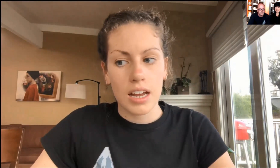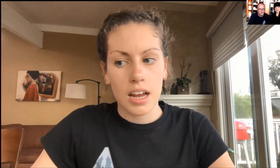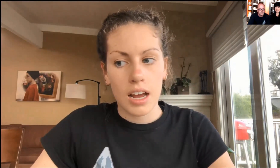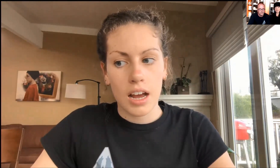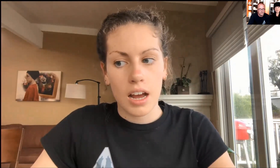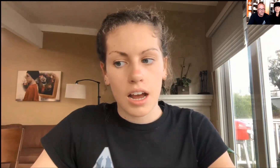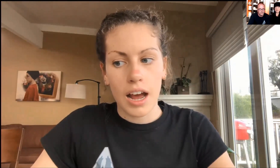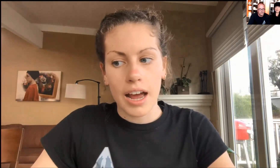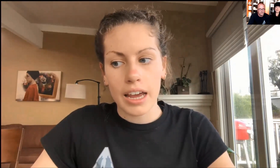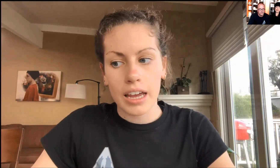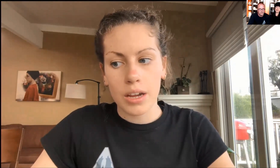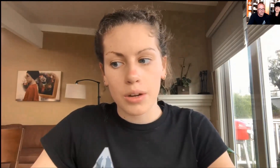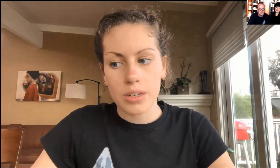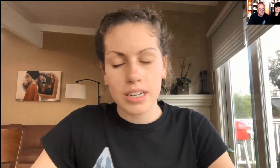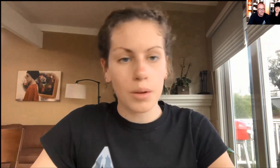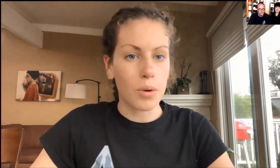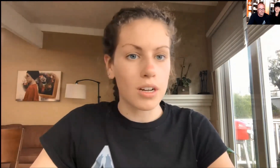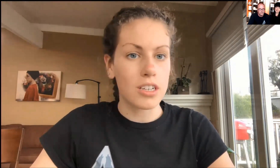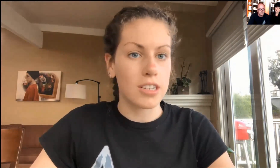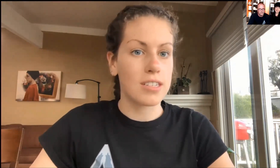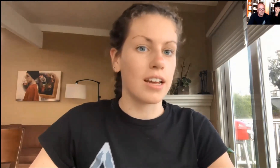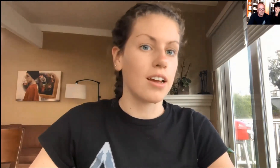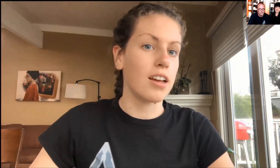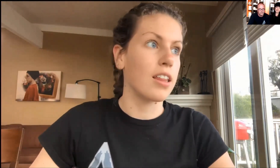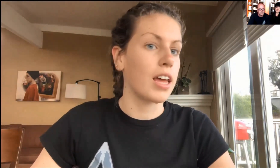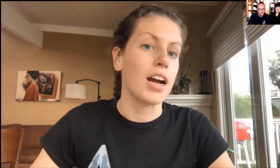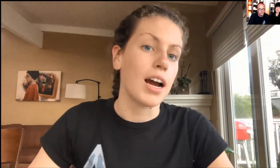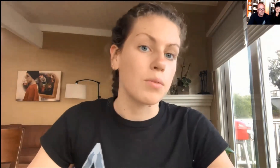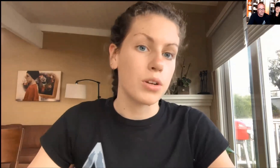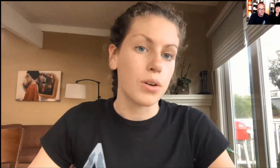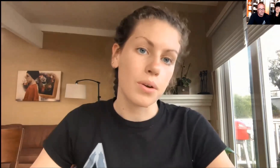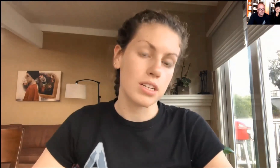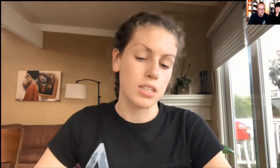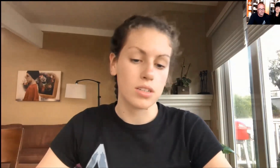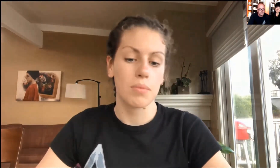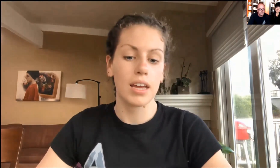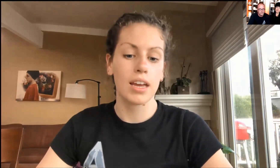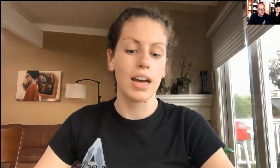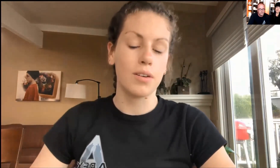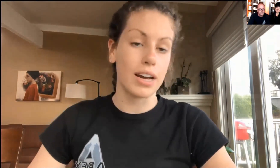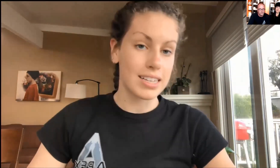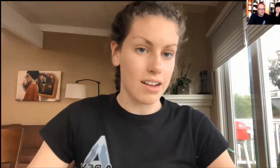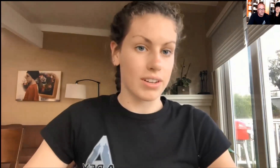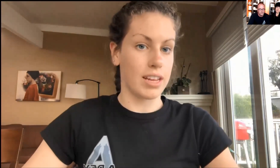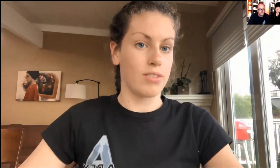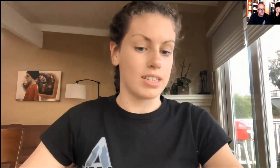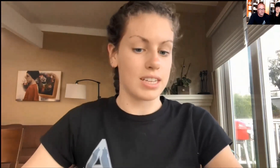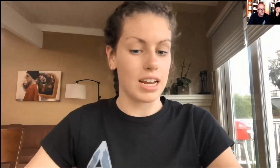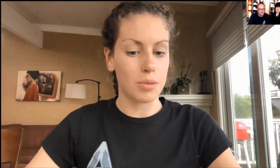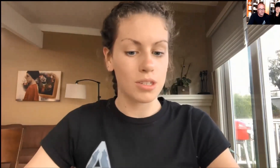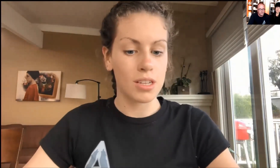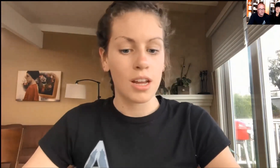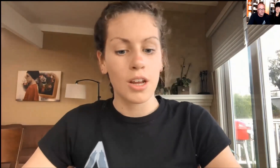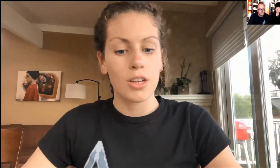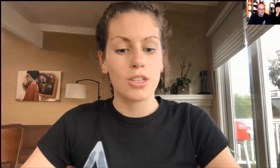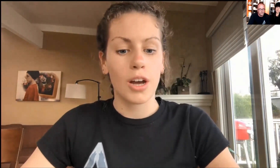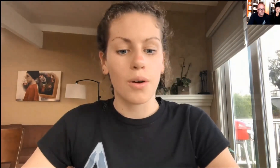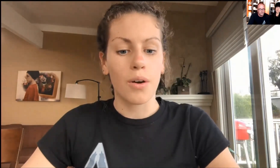And I didn't want to just sit there. I knew I wanted to do something. I knew I had to advocate for these